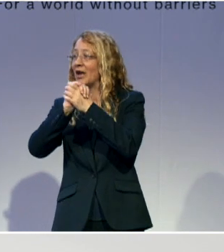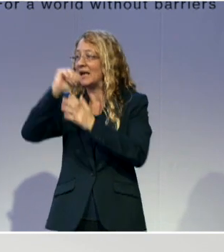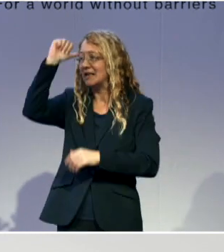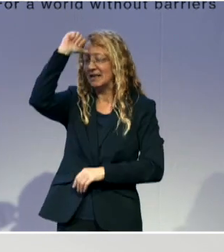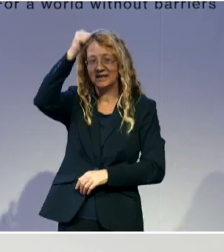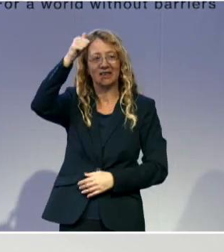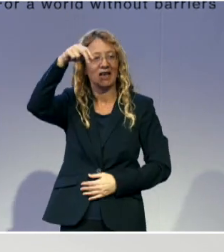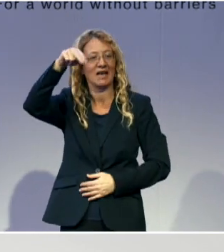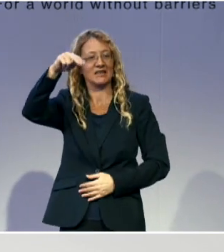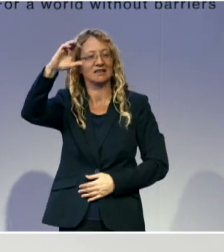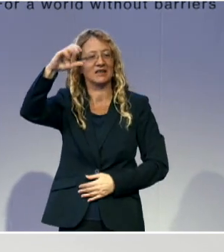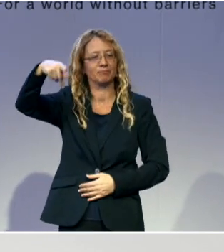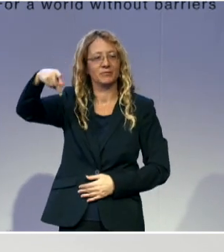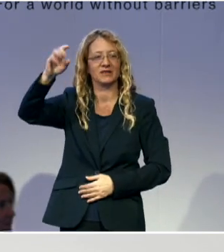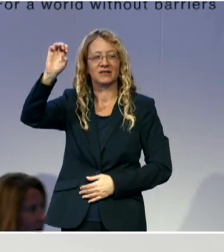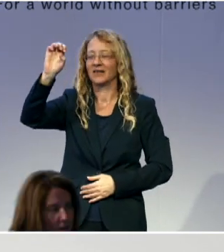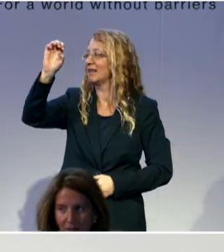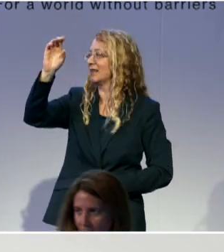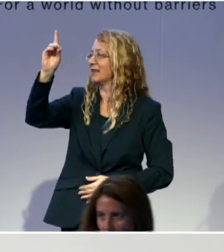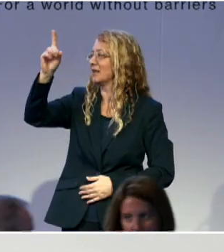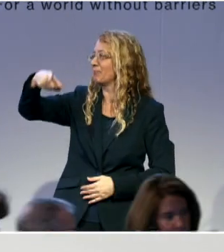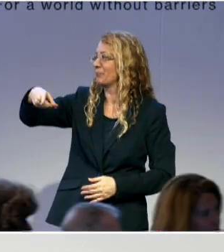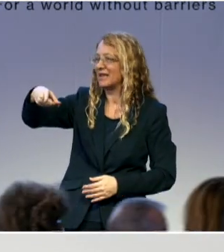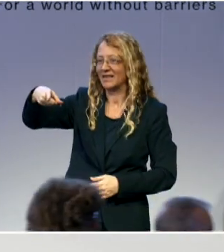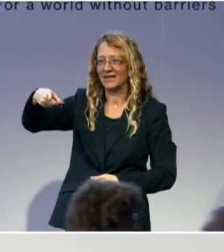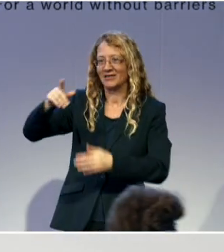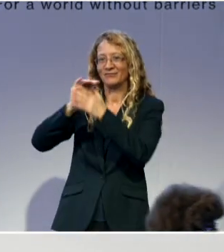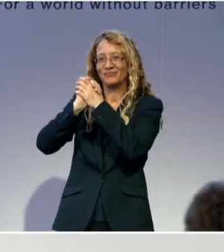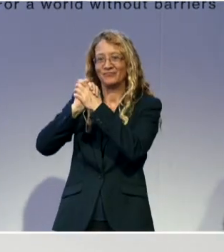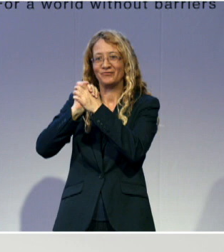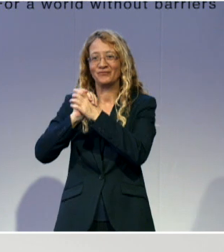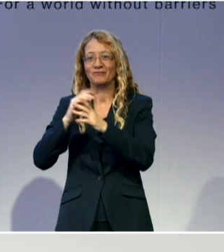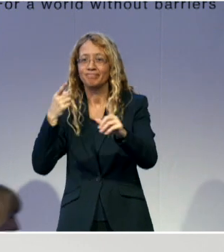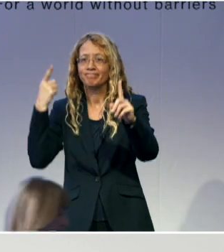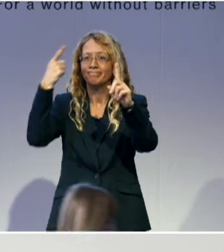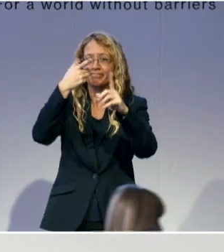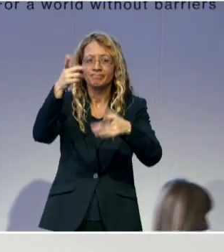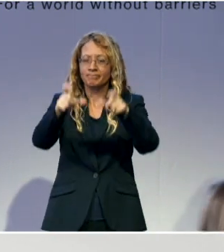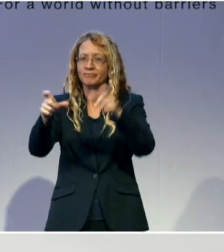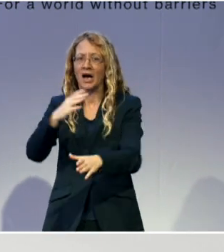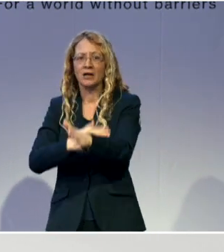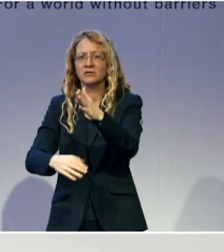Congratulations to the National Centre for Promotion of Employment for Disabled People and Emphasis from India.